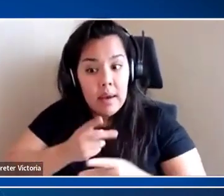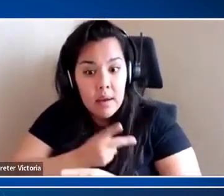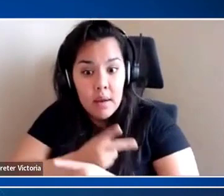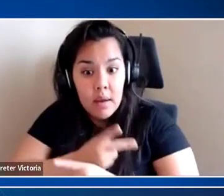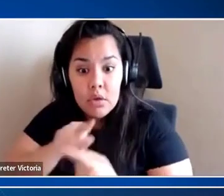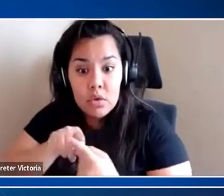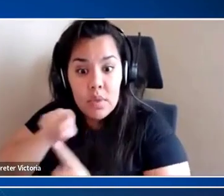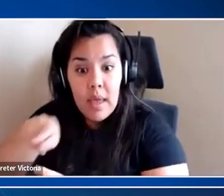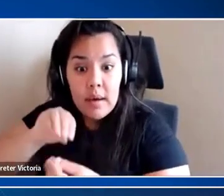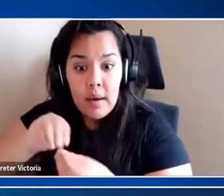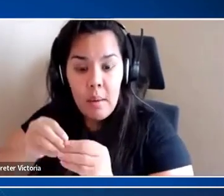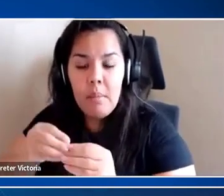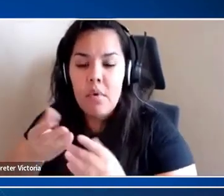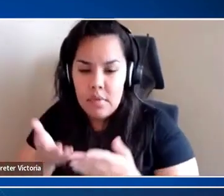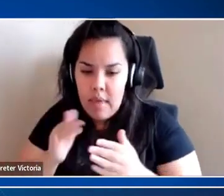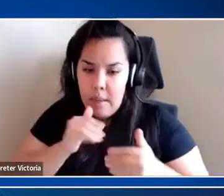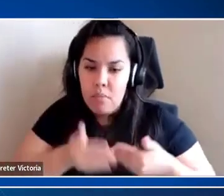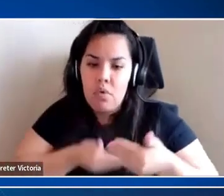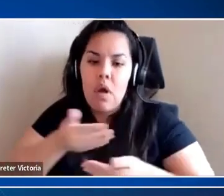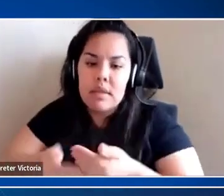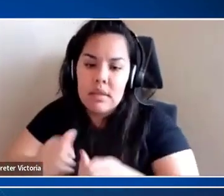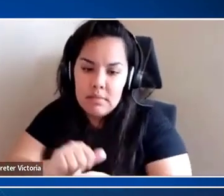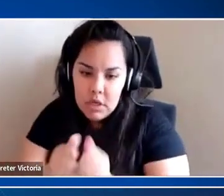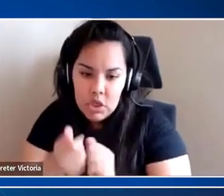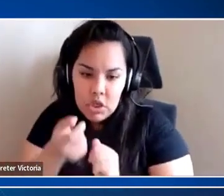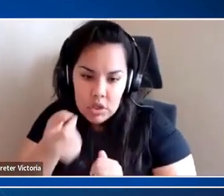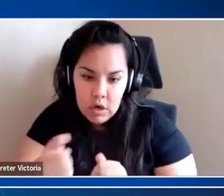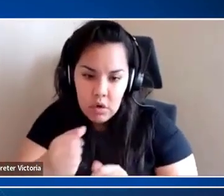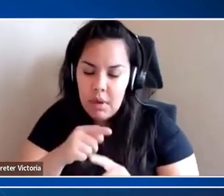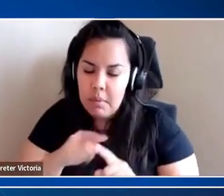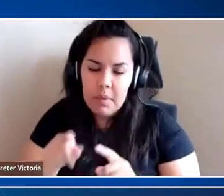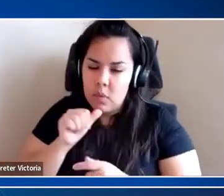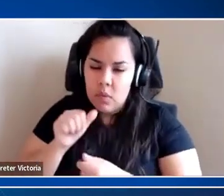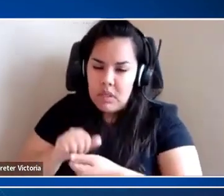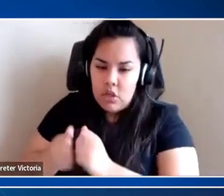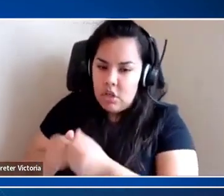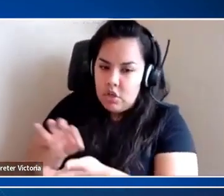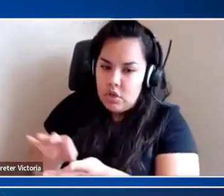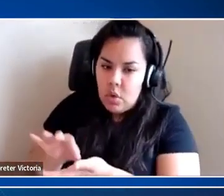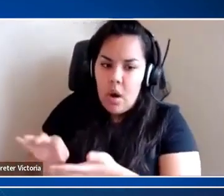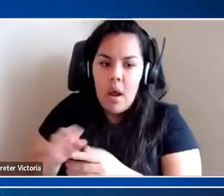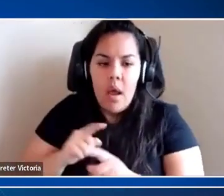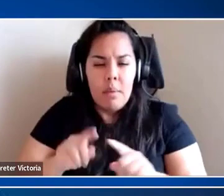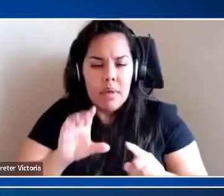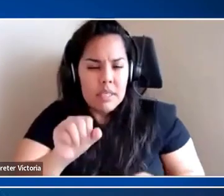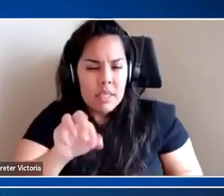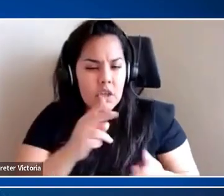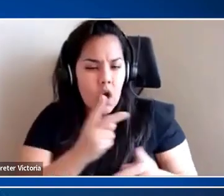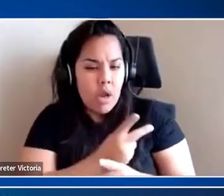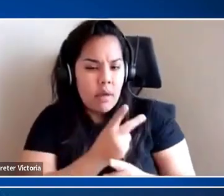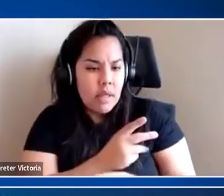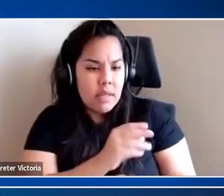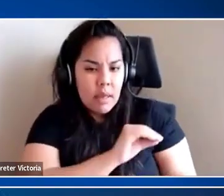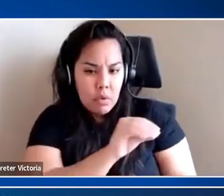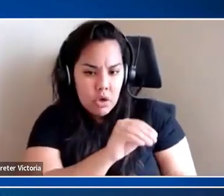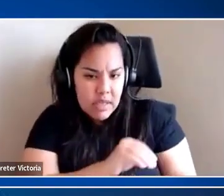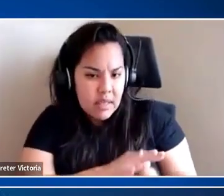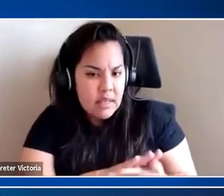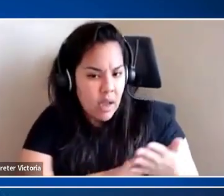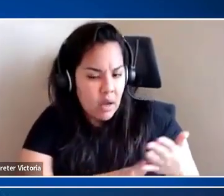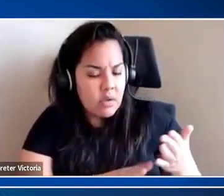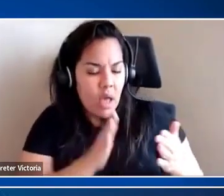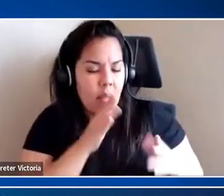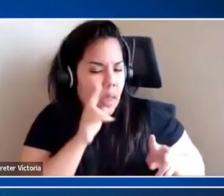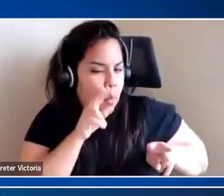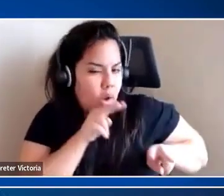bit. So those won't change, but I know that CSR calculates the percentiles, and they will keep an eye on it. If there